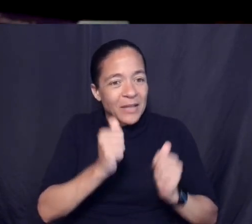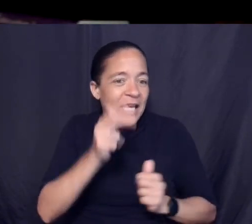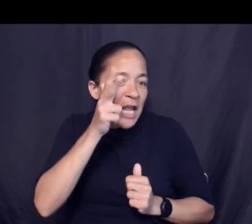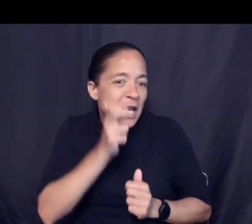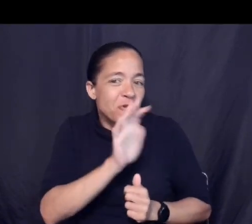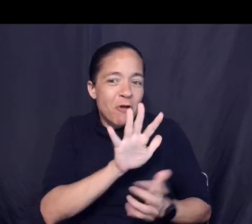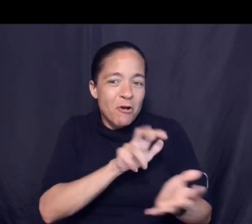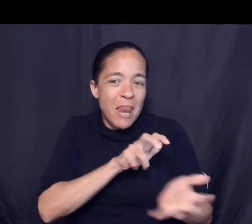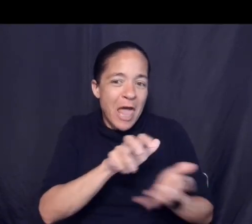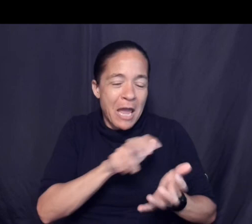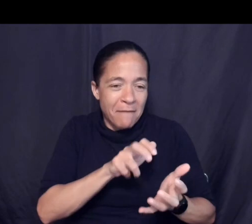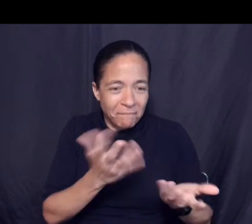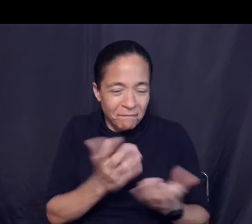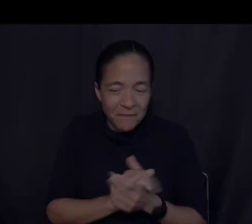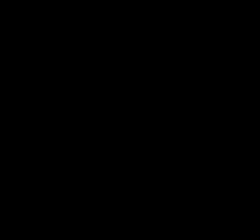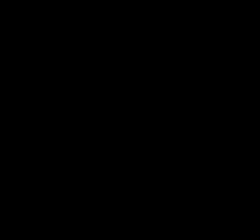laugh.